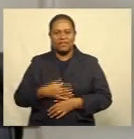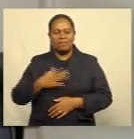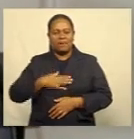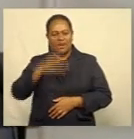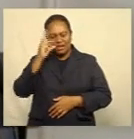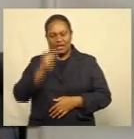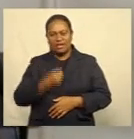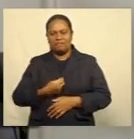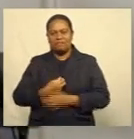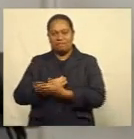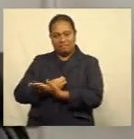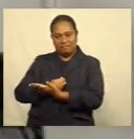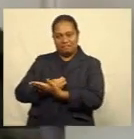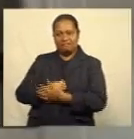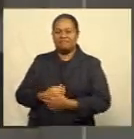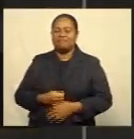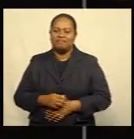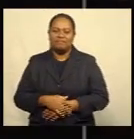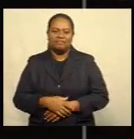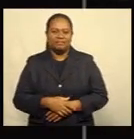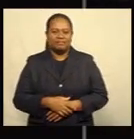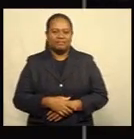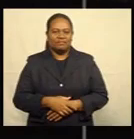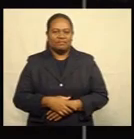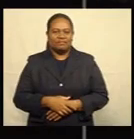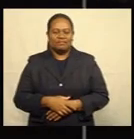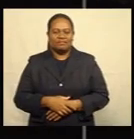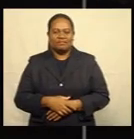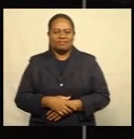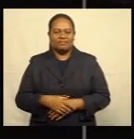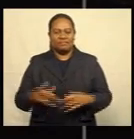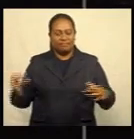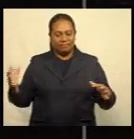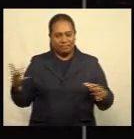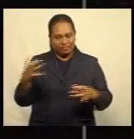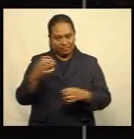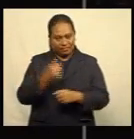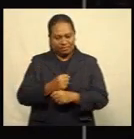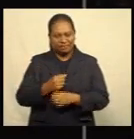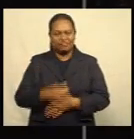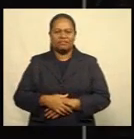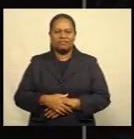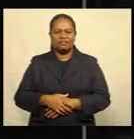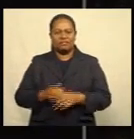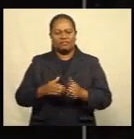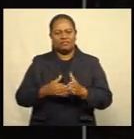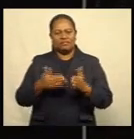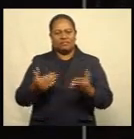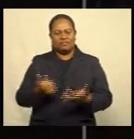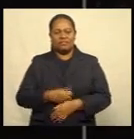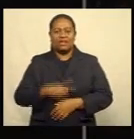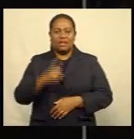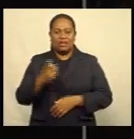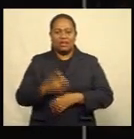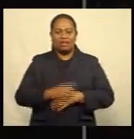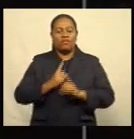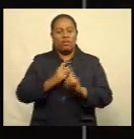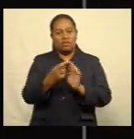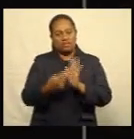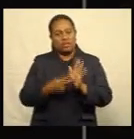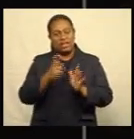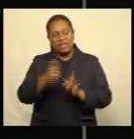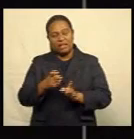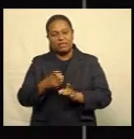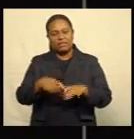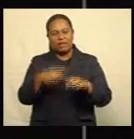Ace, and I'm an illusionist. And recapping our main stories, adhere or face lockdown. No mask, no